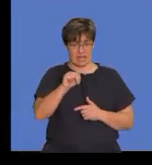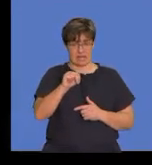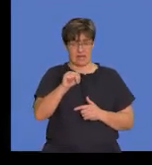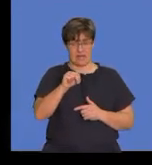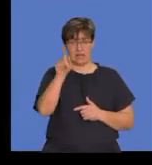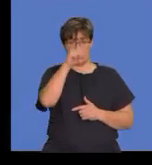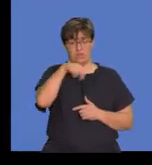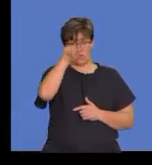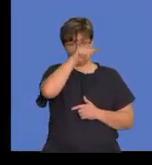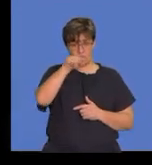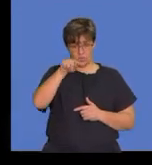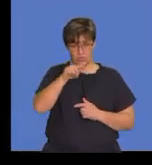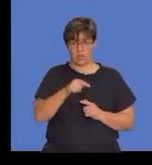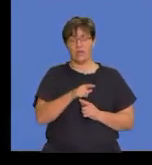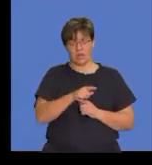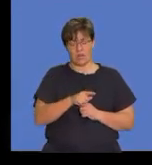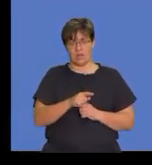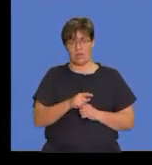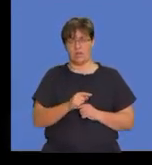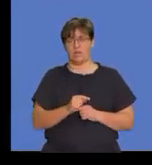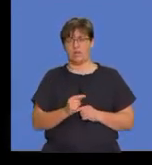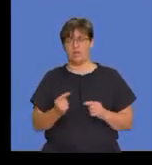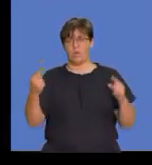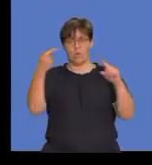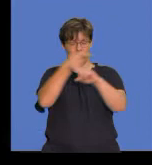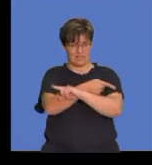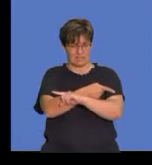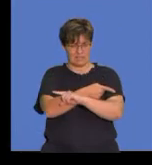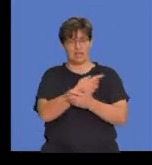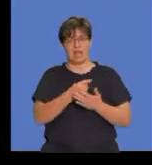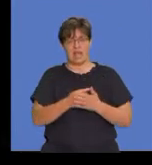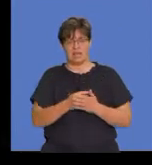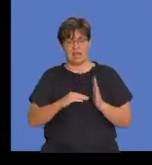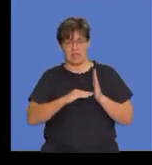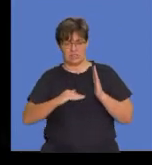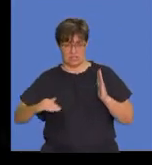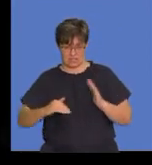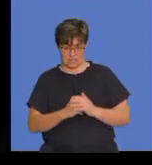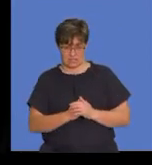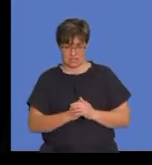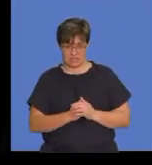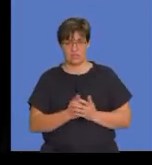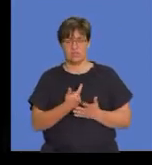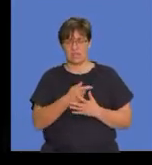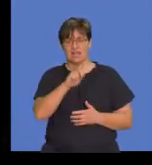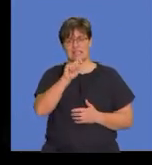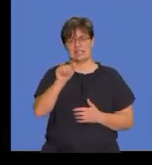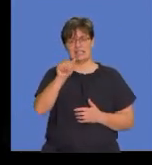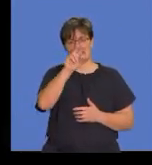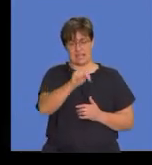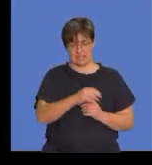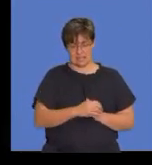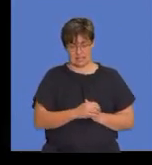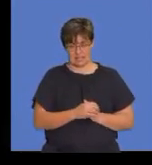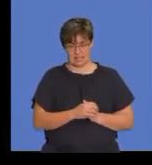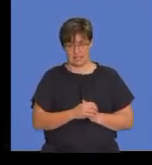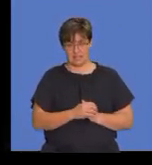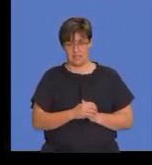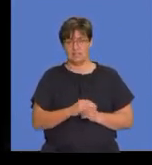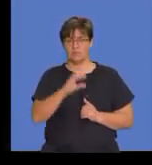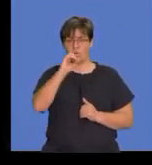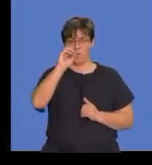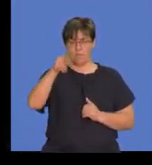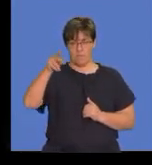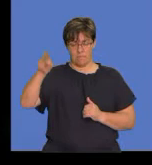Therefore, this is opposite over adjacent. Tangent is just the full word, but we call it tan. And then